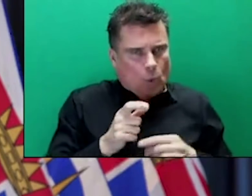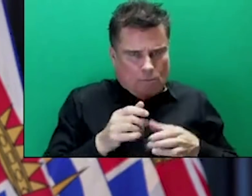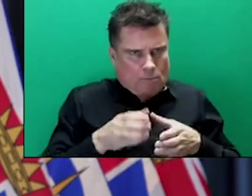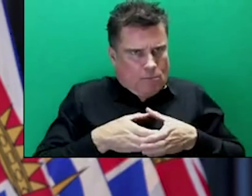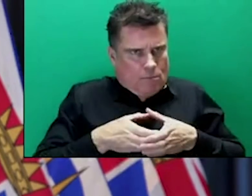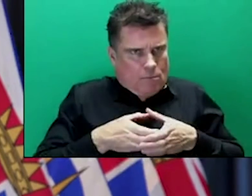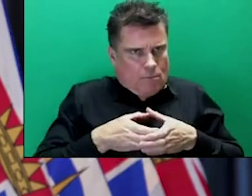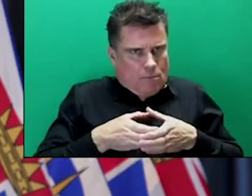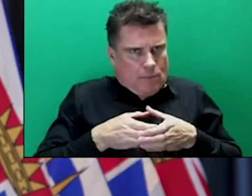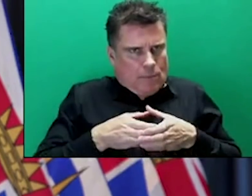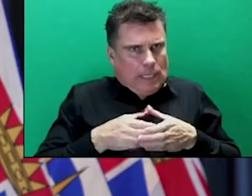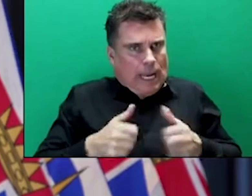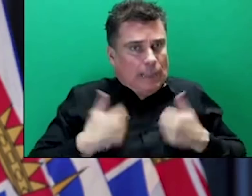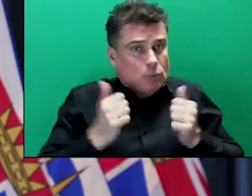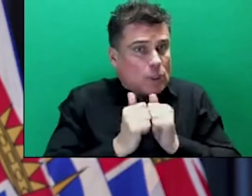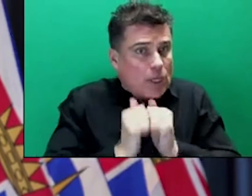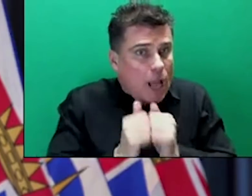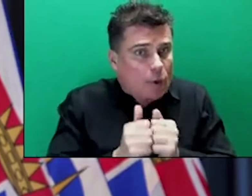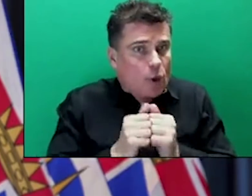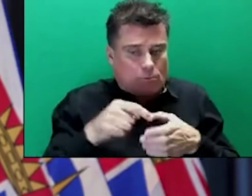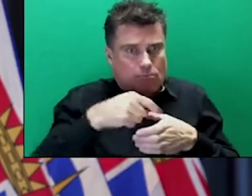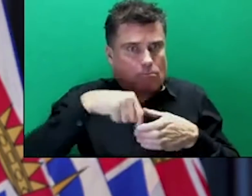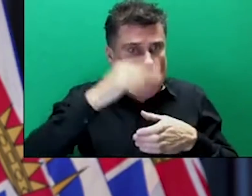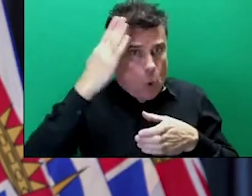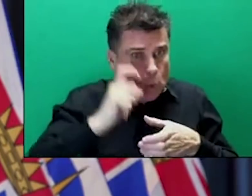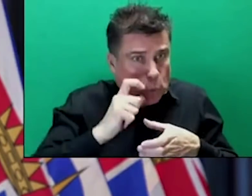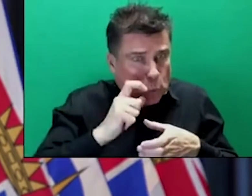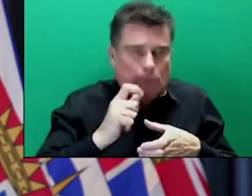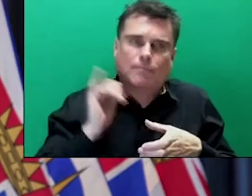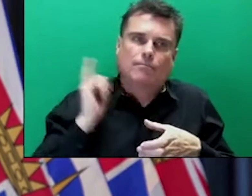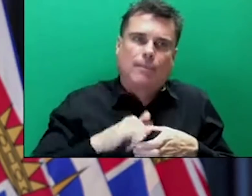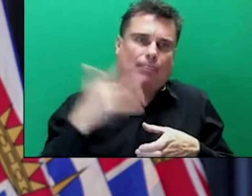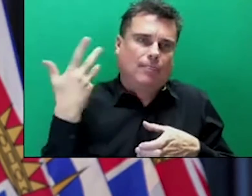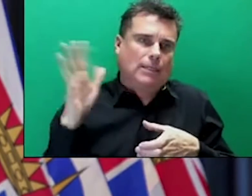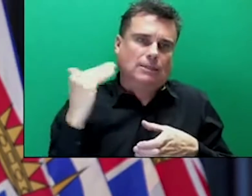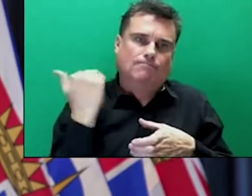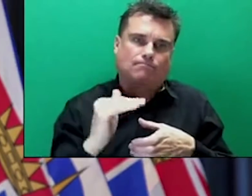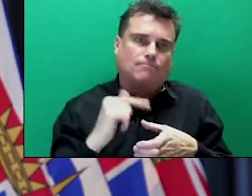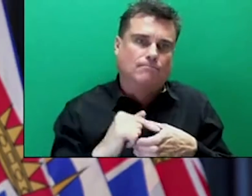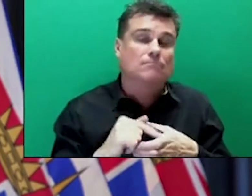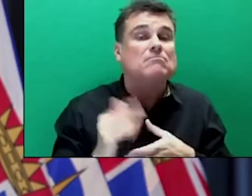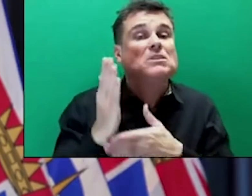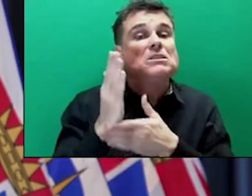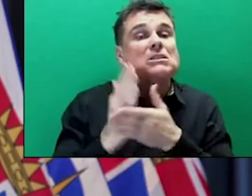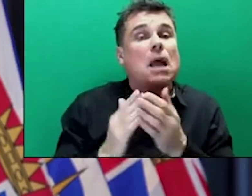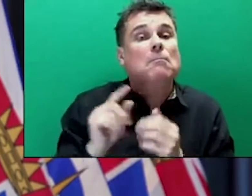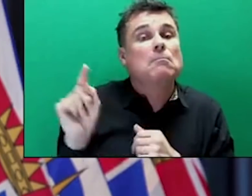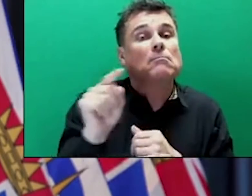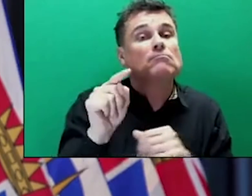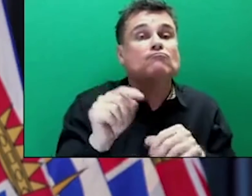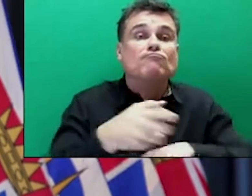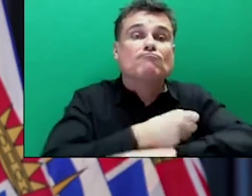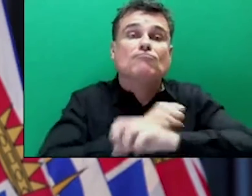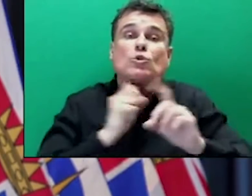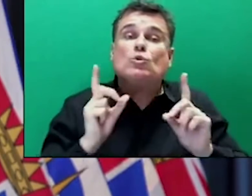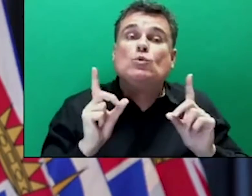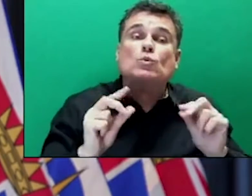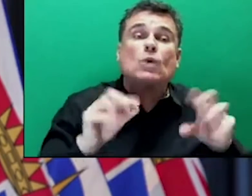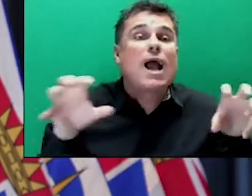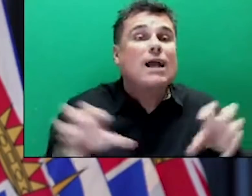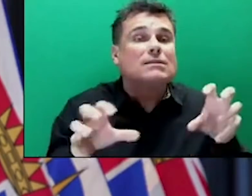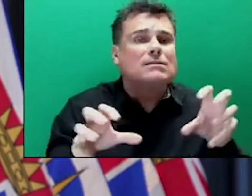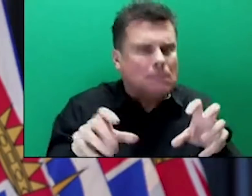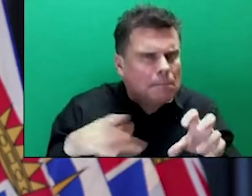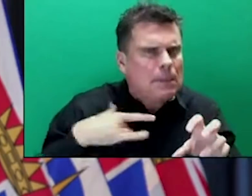deal with specific higher risk activities that we've seen transmission happen, and those conditions that lead to